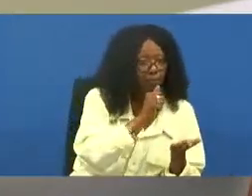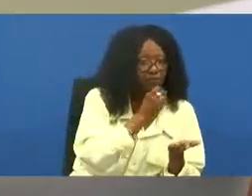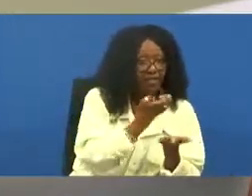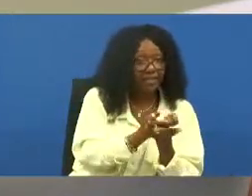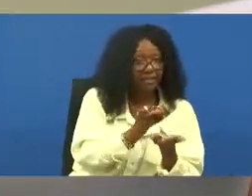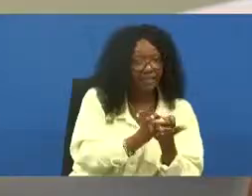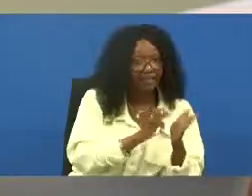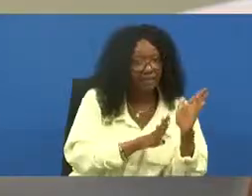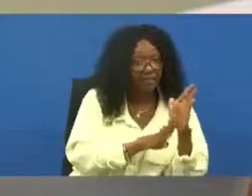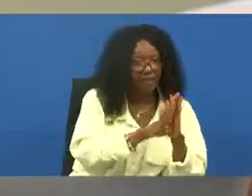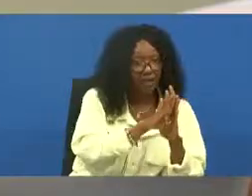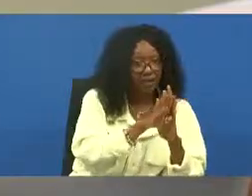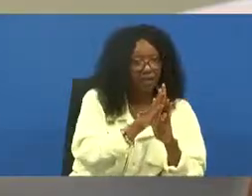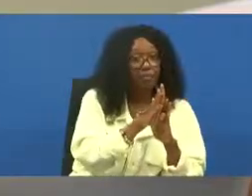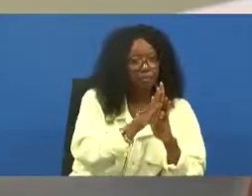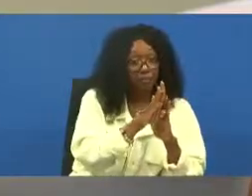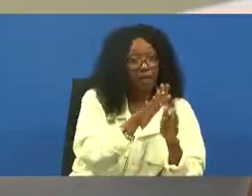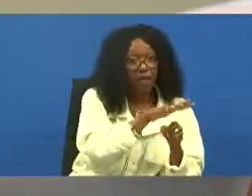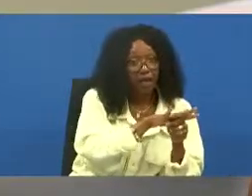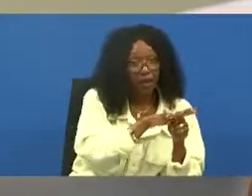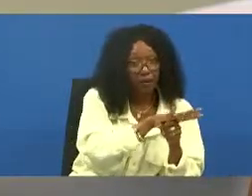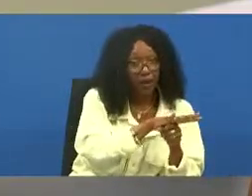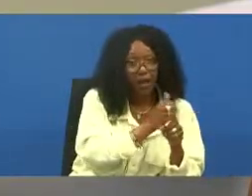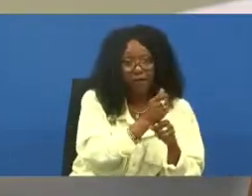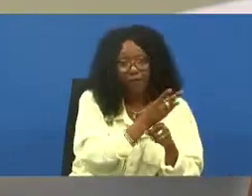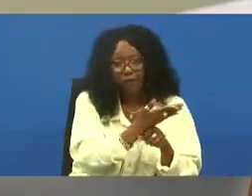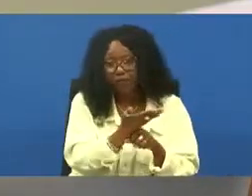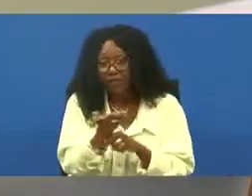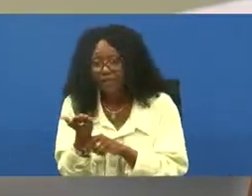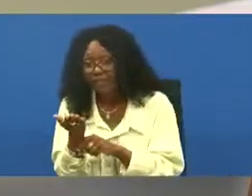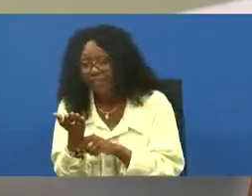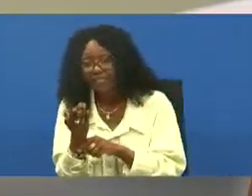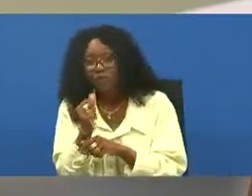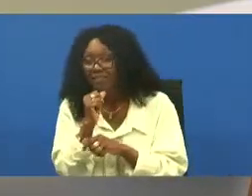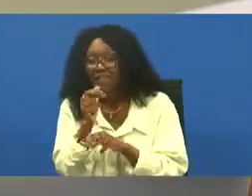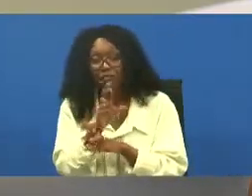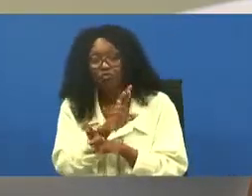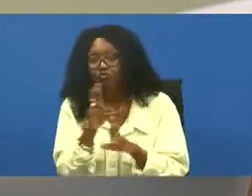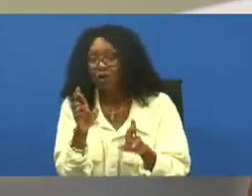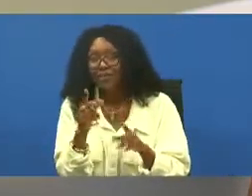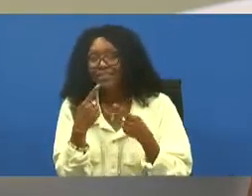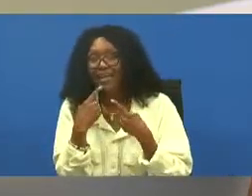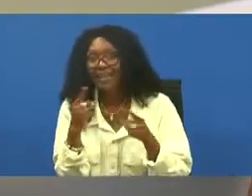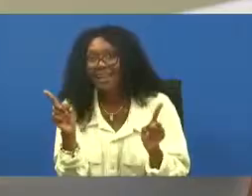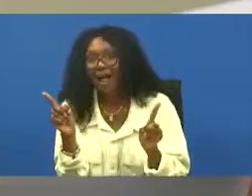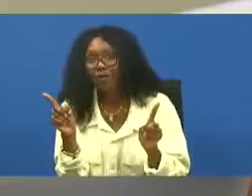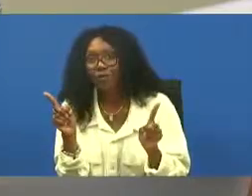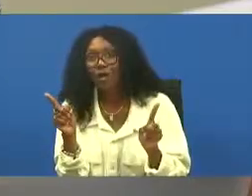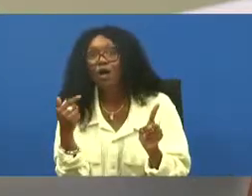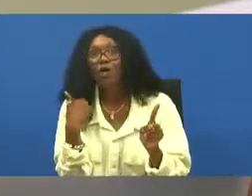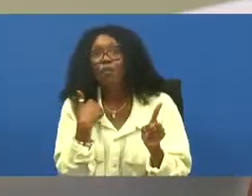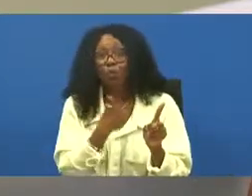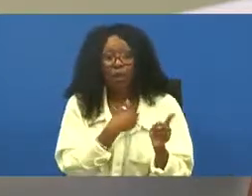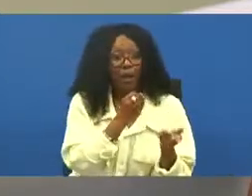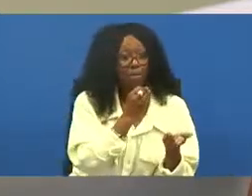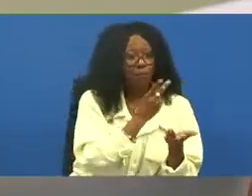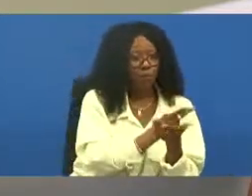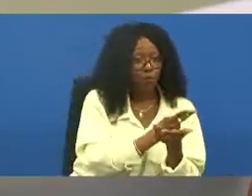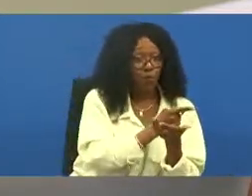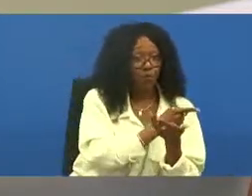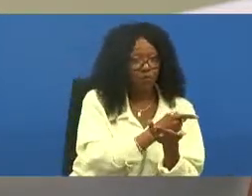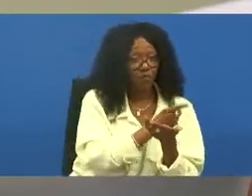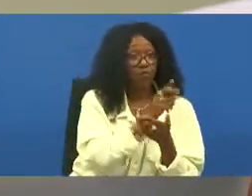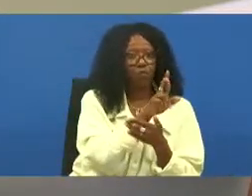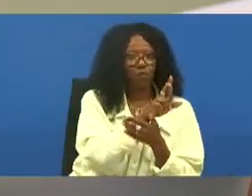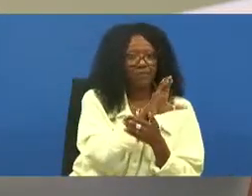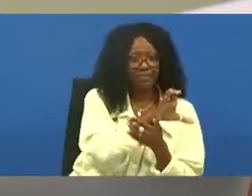development district and several other things that wasn't ready to be made public at the time that we approved the arena. But what you see before